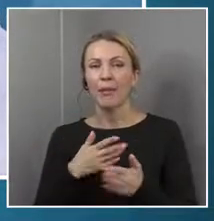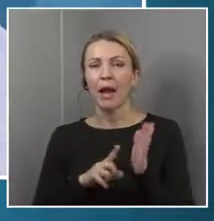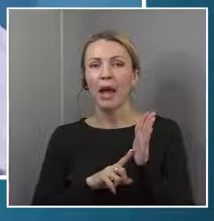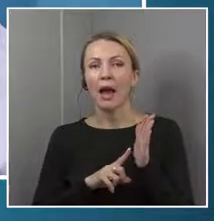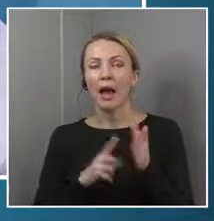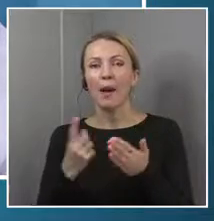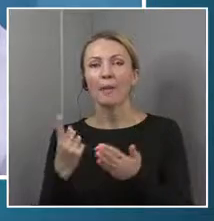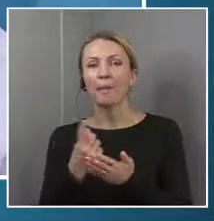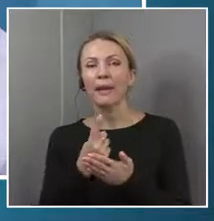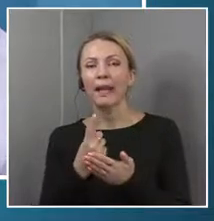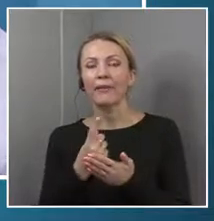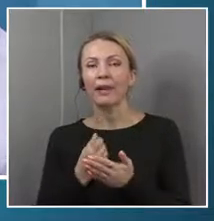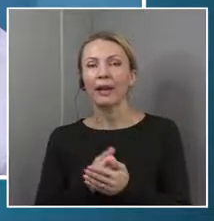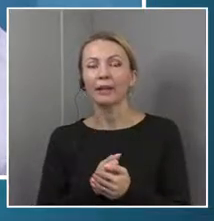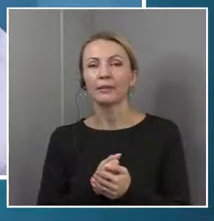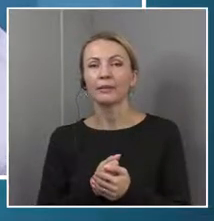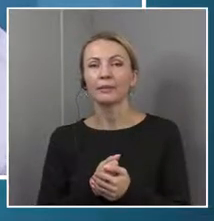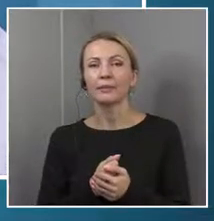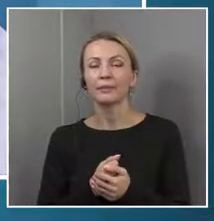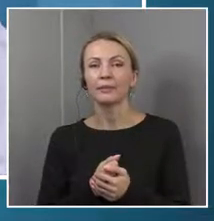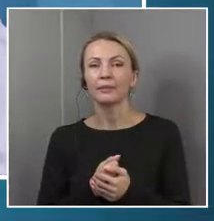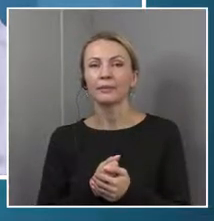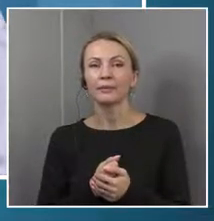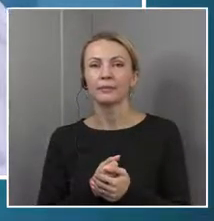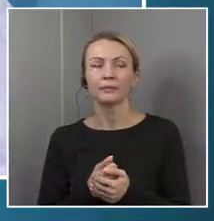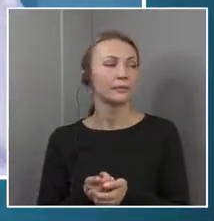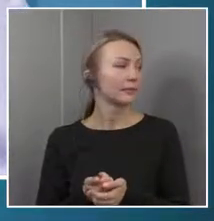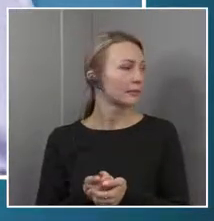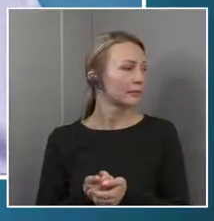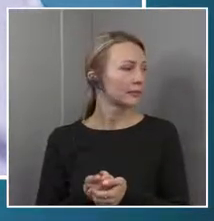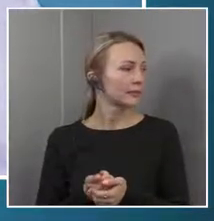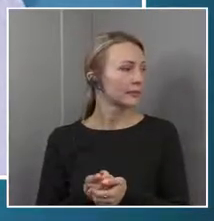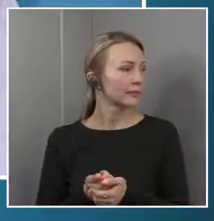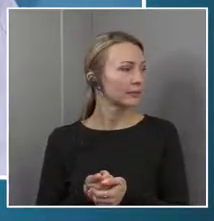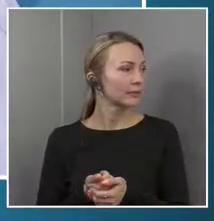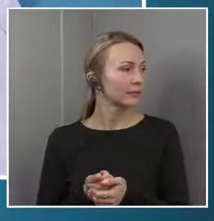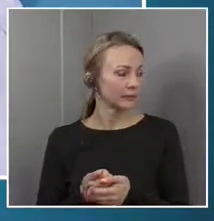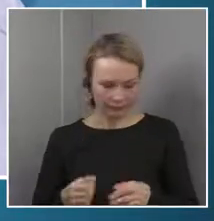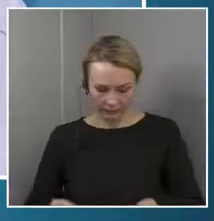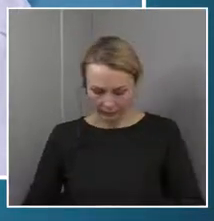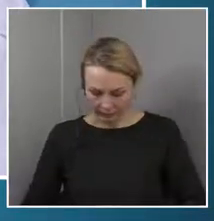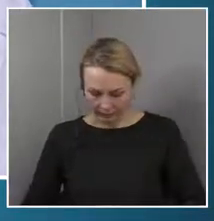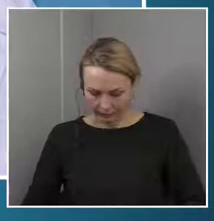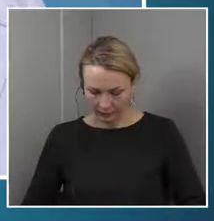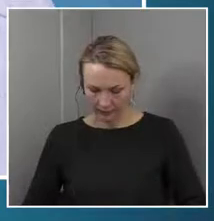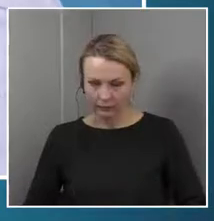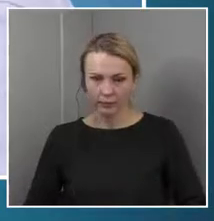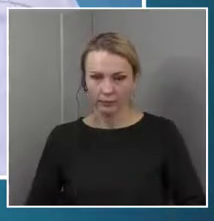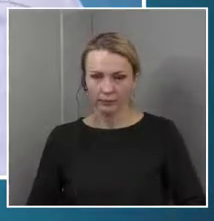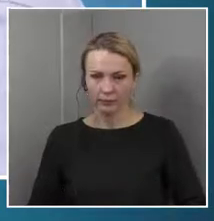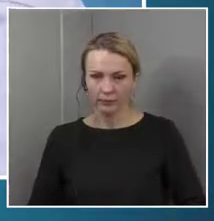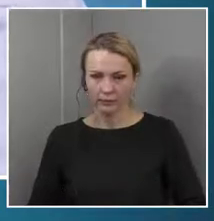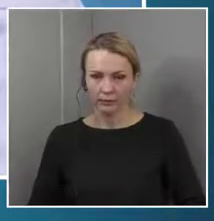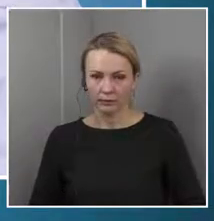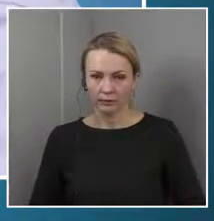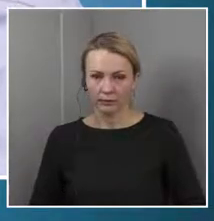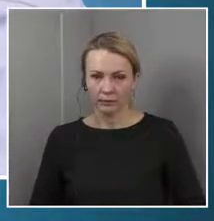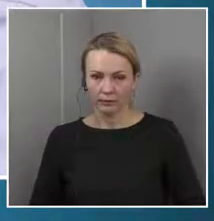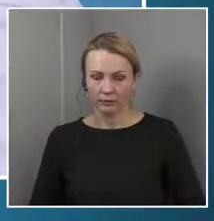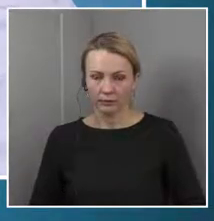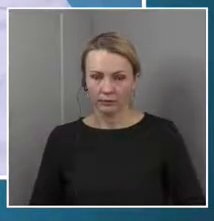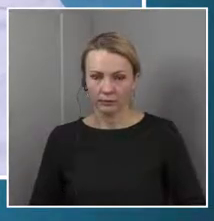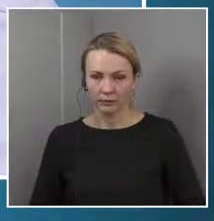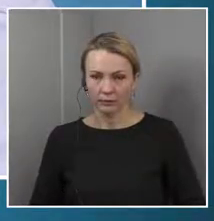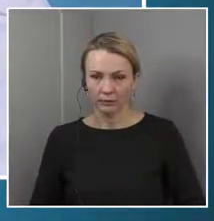a photo in 1982, there was not existing a photography market, even not at auction. And